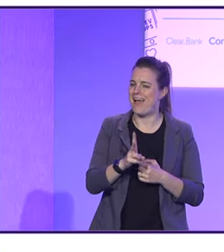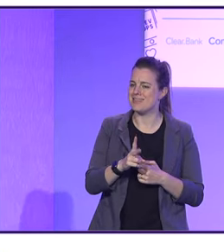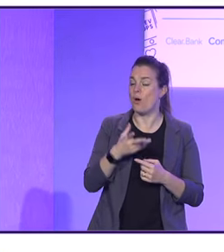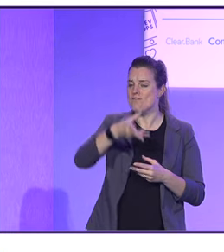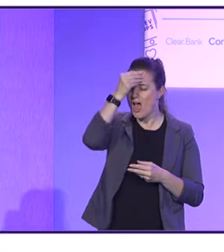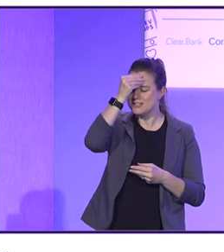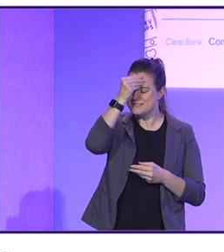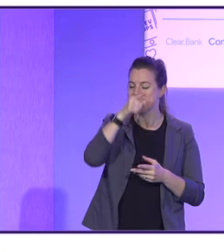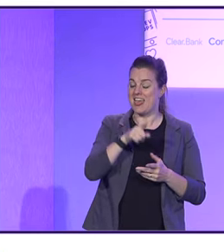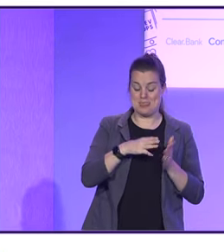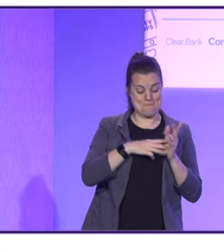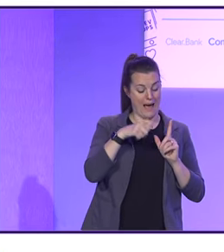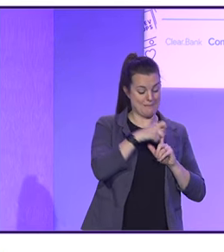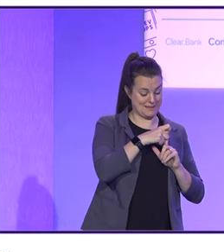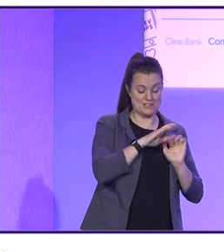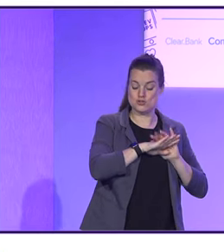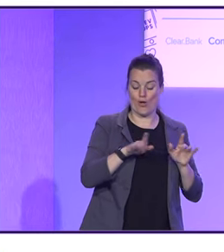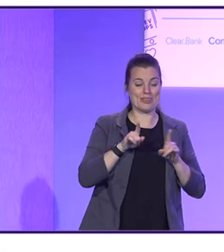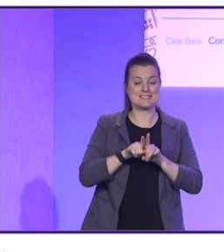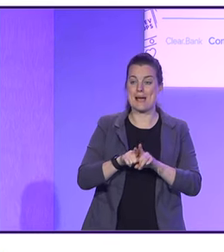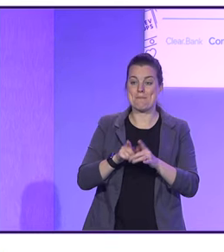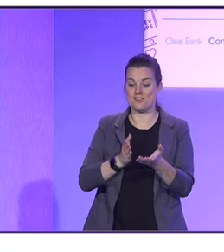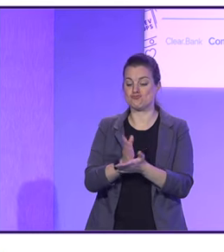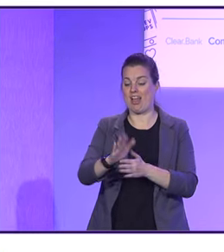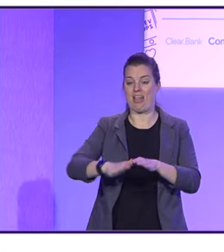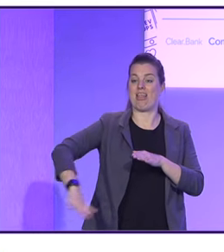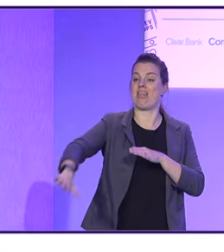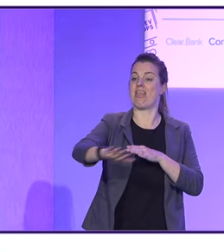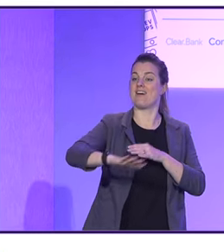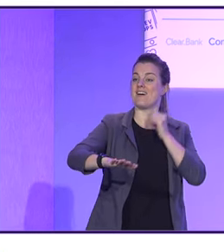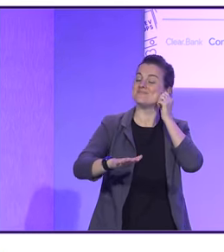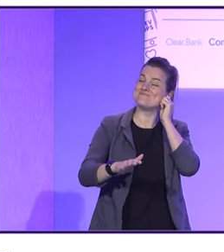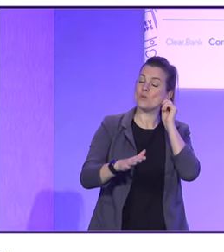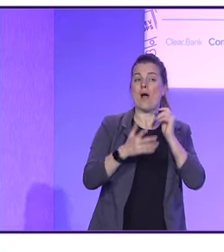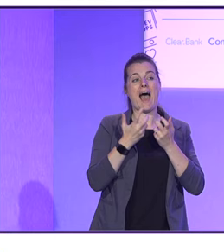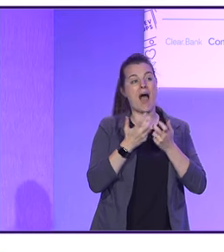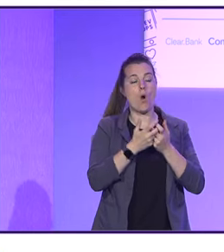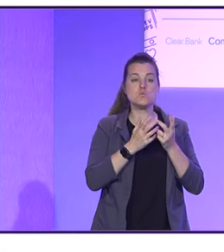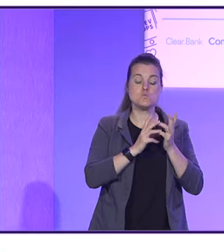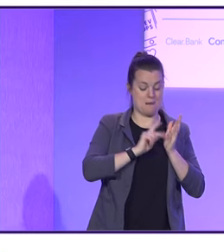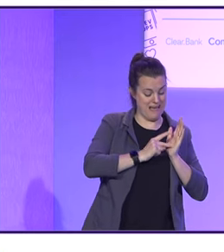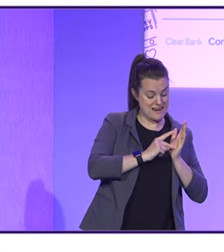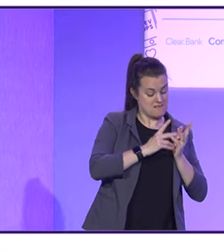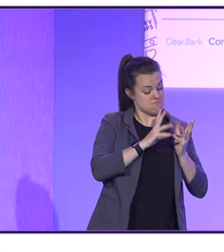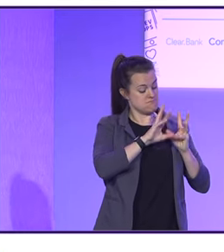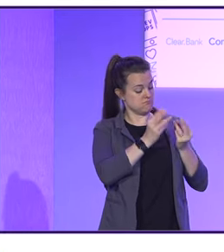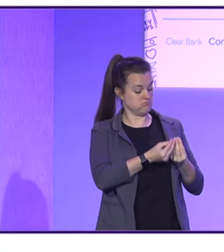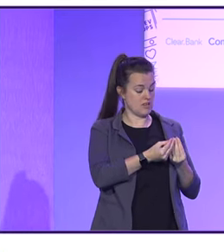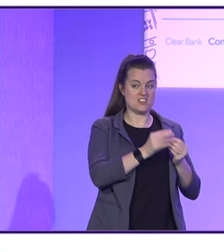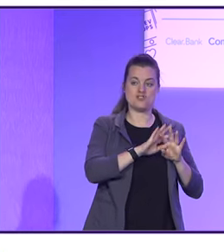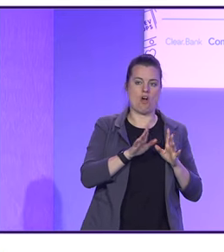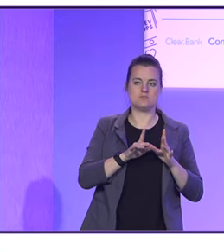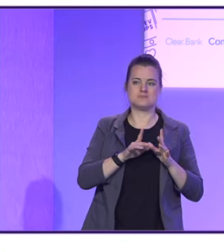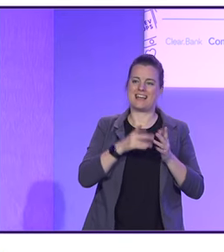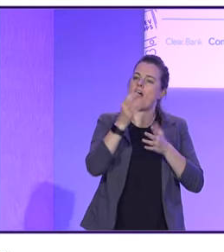diagram. It's a map of how things work. How things actually work is not going to be exactly the same as your architecture diagram, in the same way that a map of a